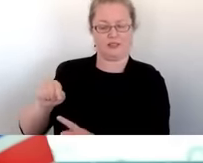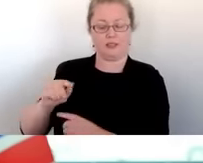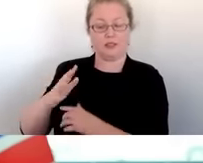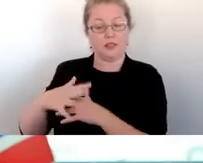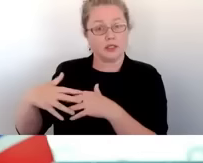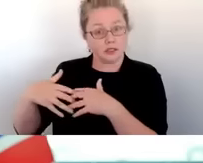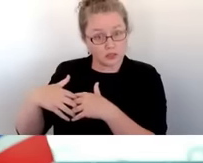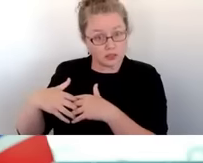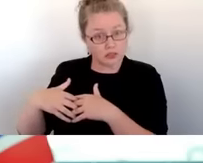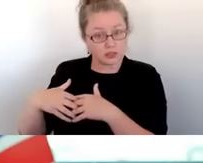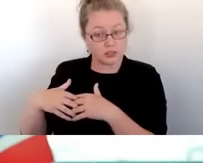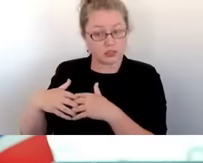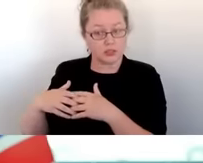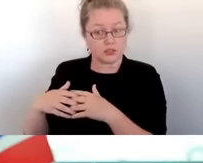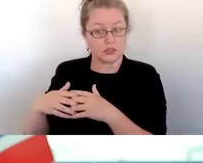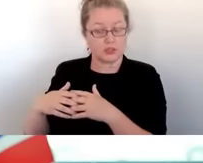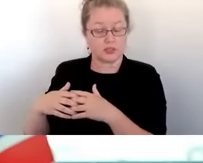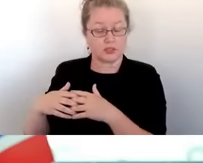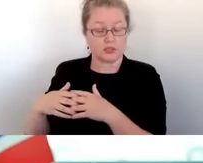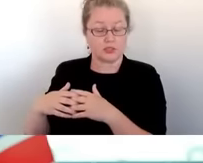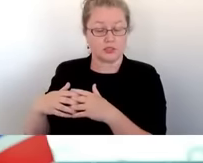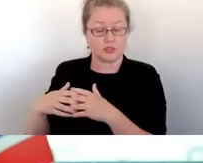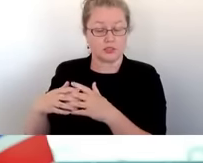campaign. Indigenous, our